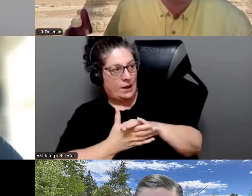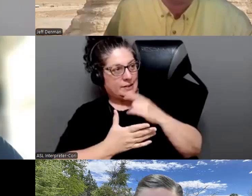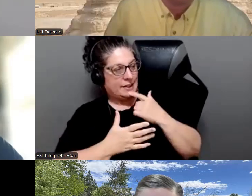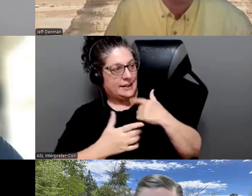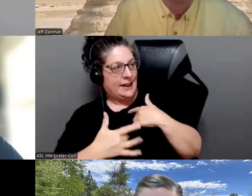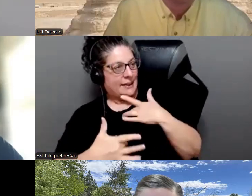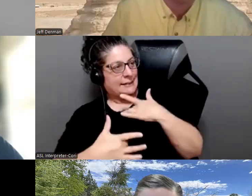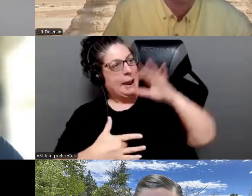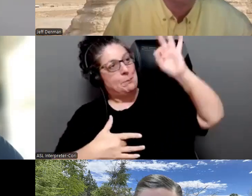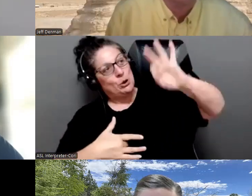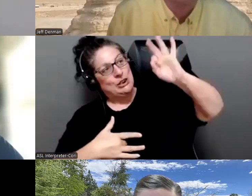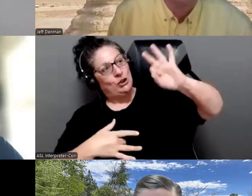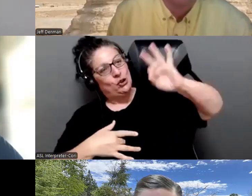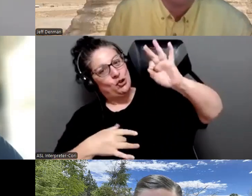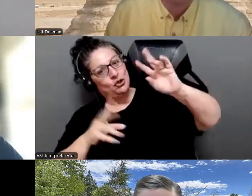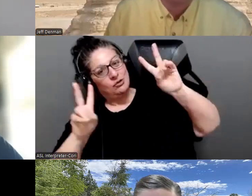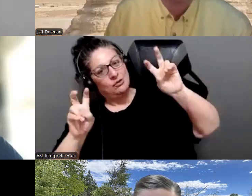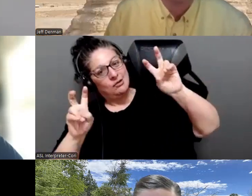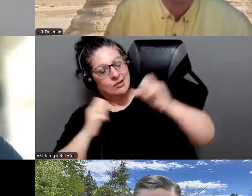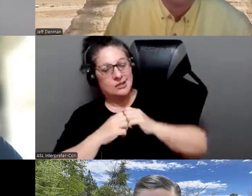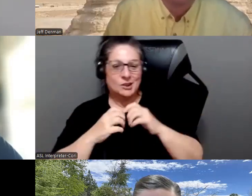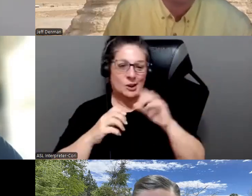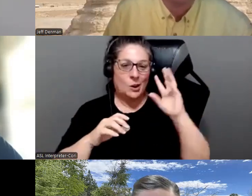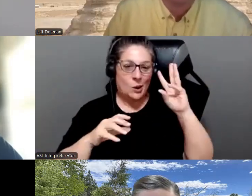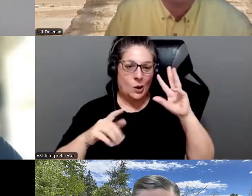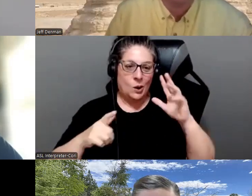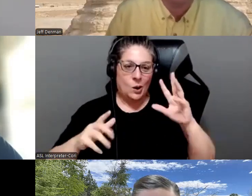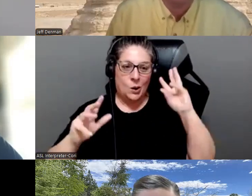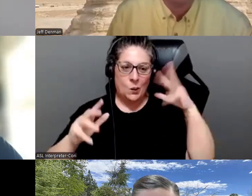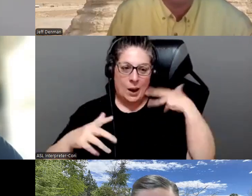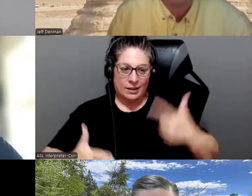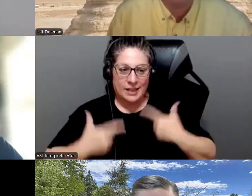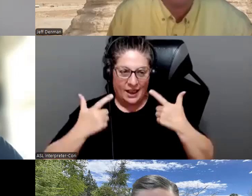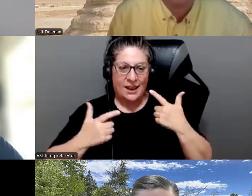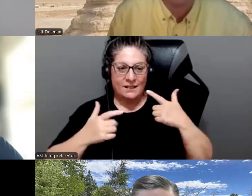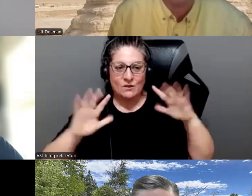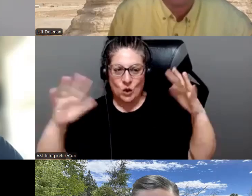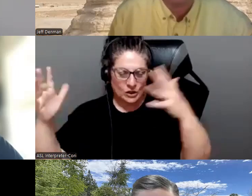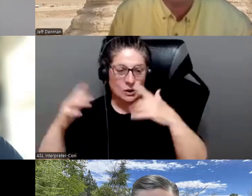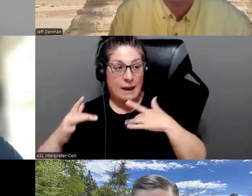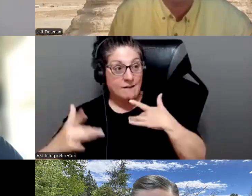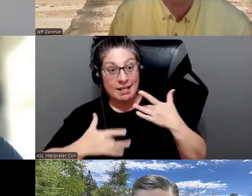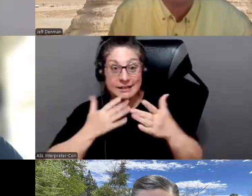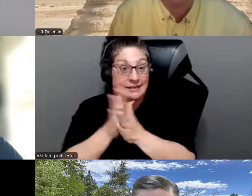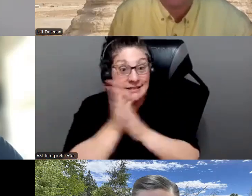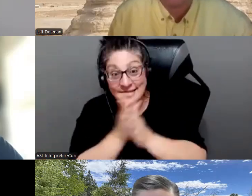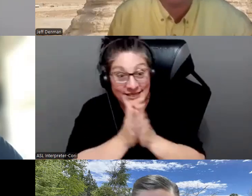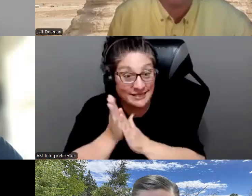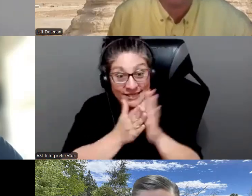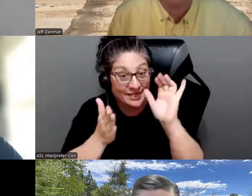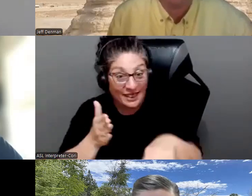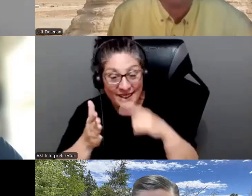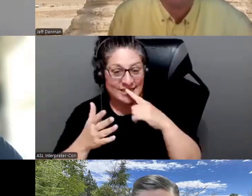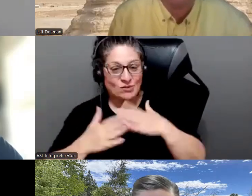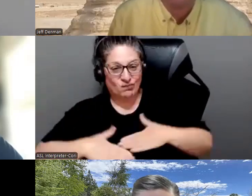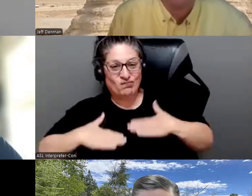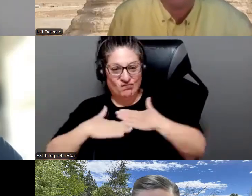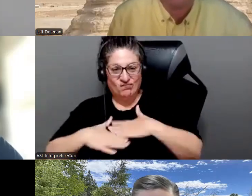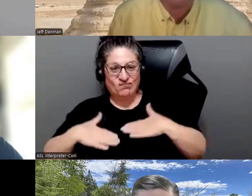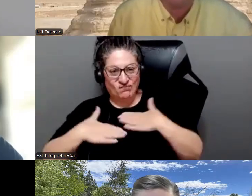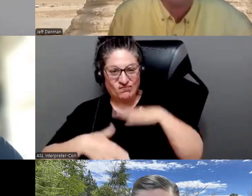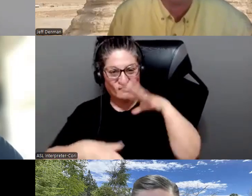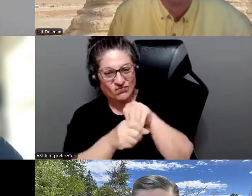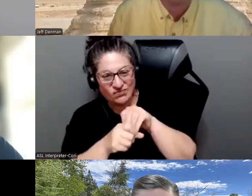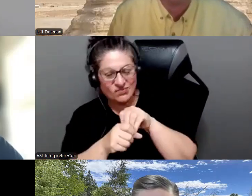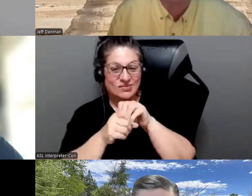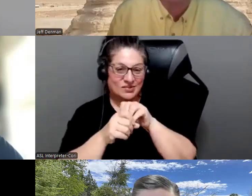go to preaching on wildlife forestry at times, but I get enthusiastic about it, and it's a blast to work in. It's